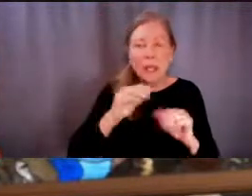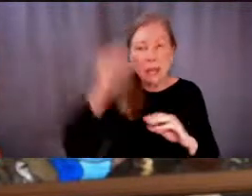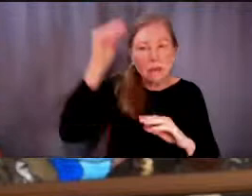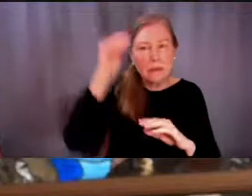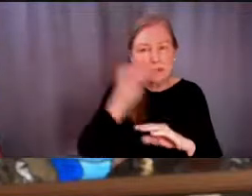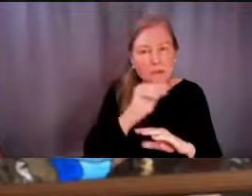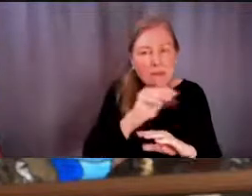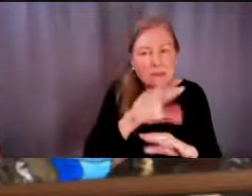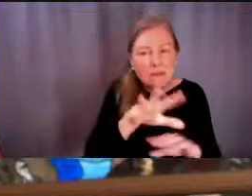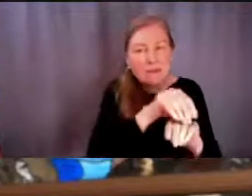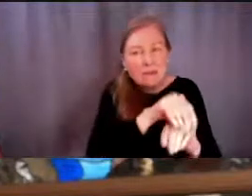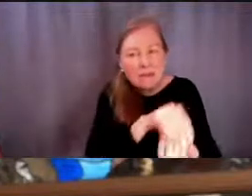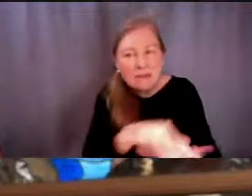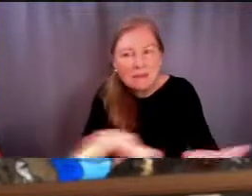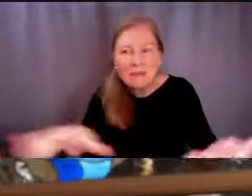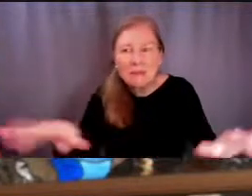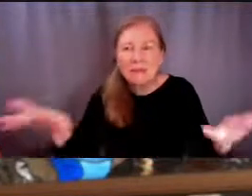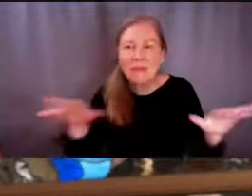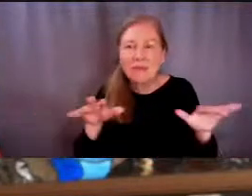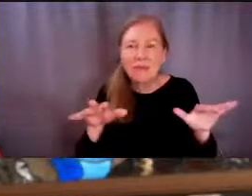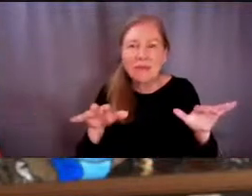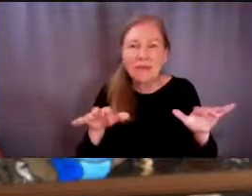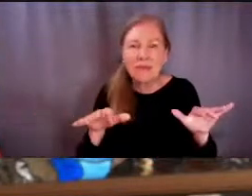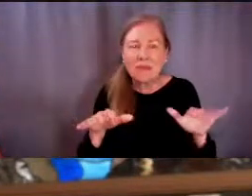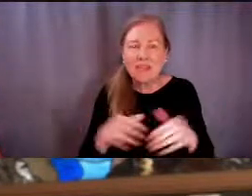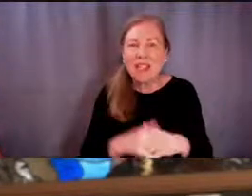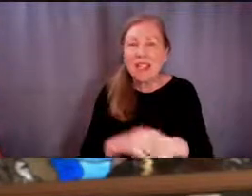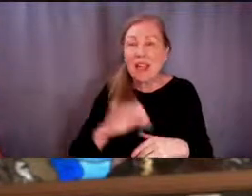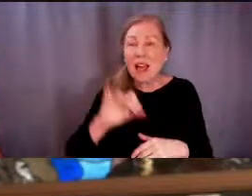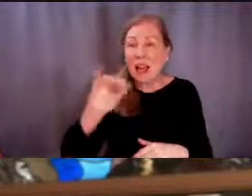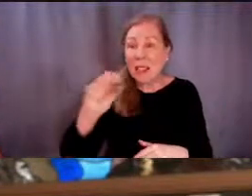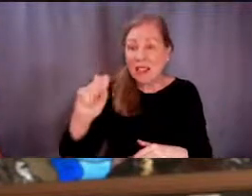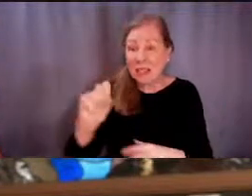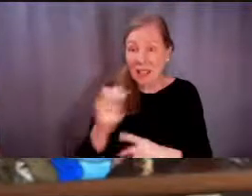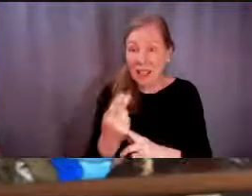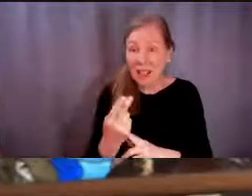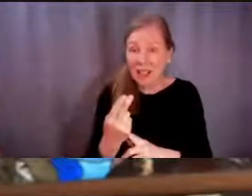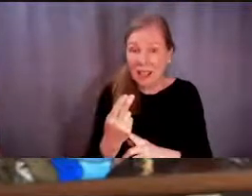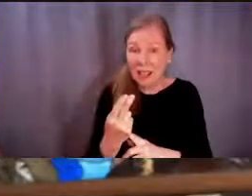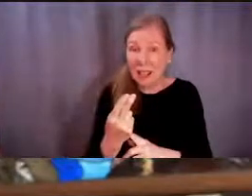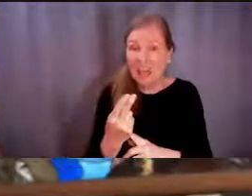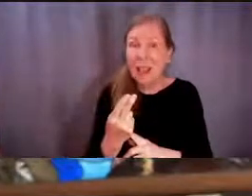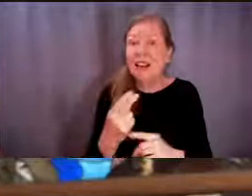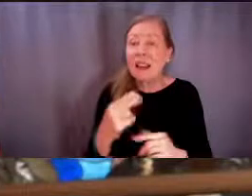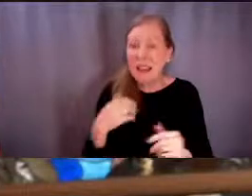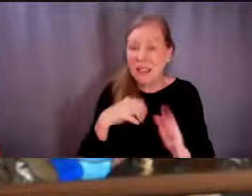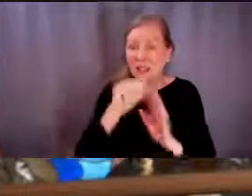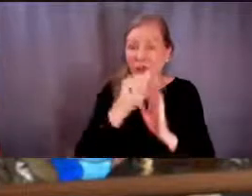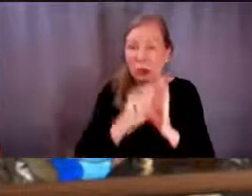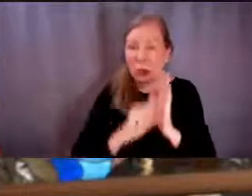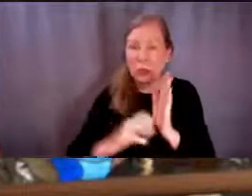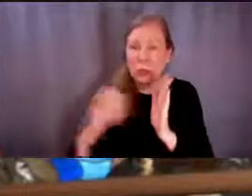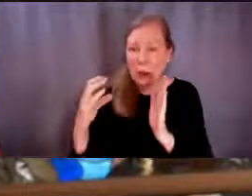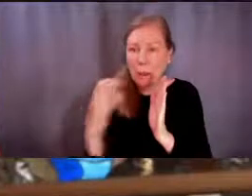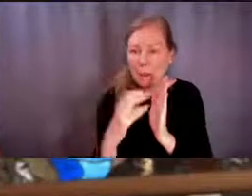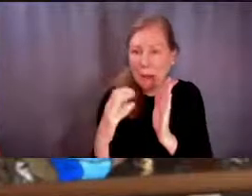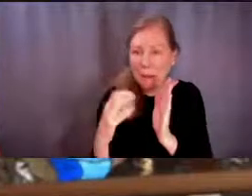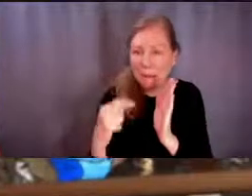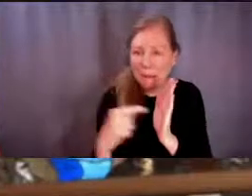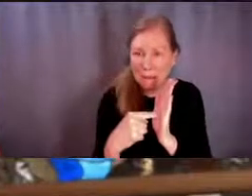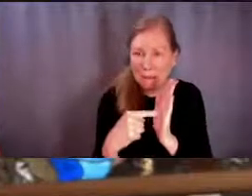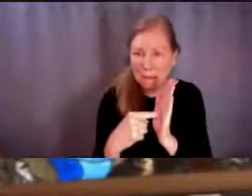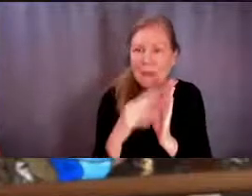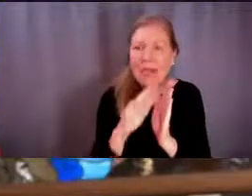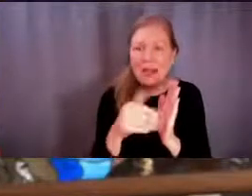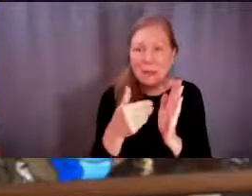really believe it is no accident that Isaiah inserts this piece of scripture about God's creative nature right in the